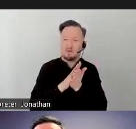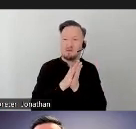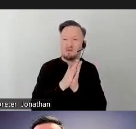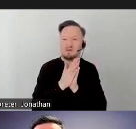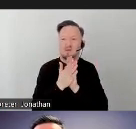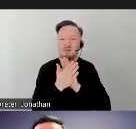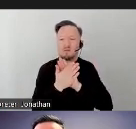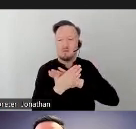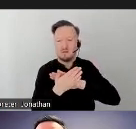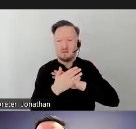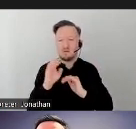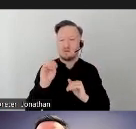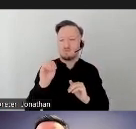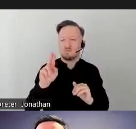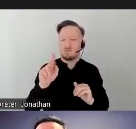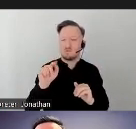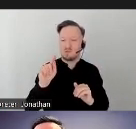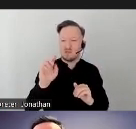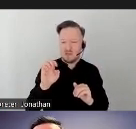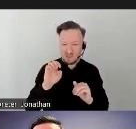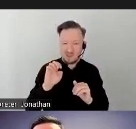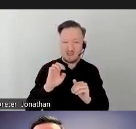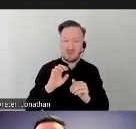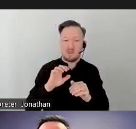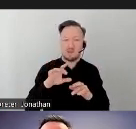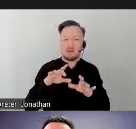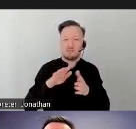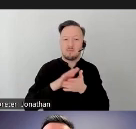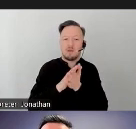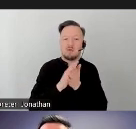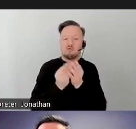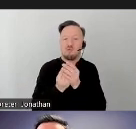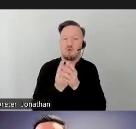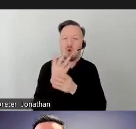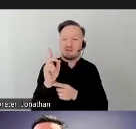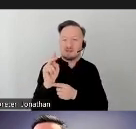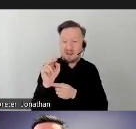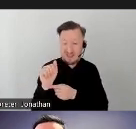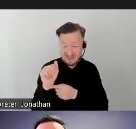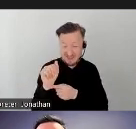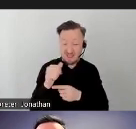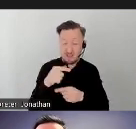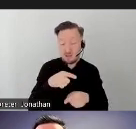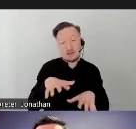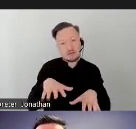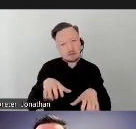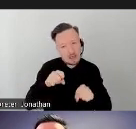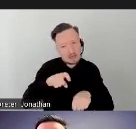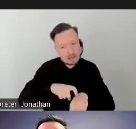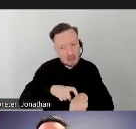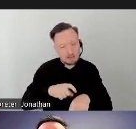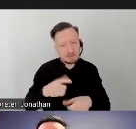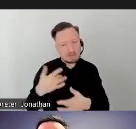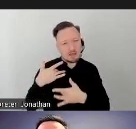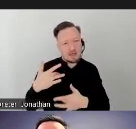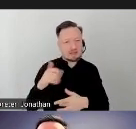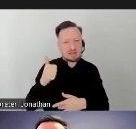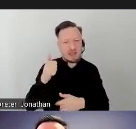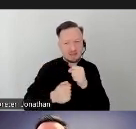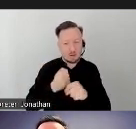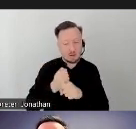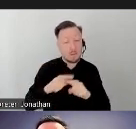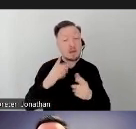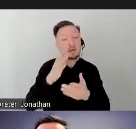more invasive. This process takes time, up to 10 years, but in some patients it can be sooner.